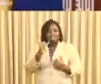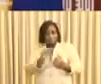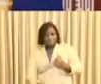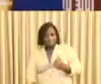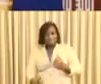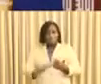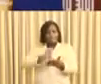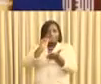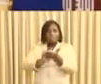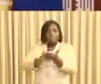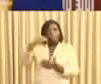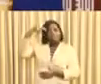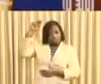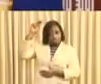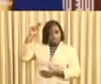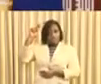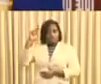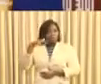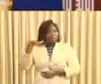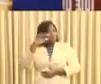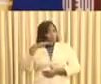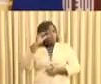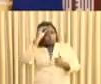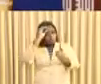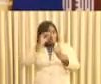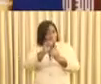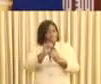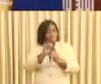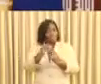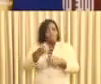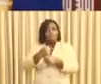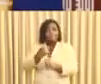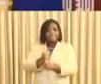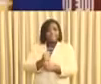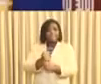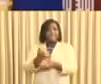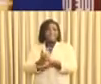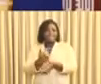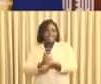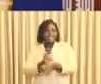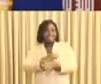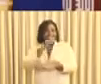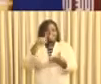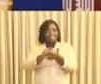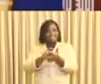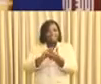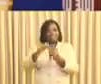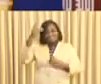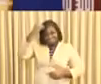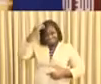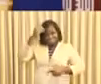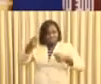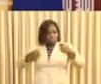overall objective of setting up a Ghana Center for Disease Control. The recent tragic